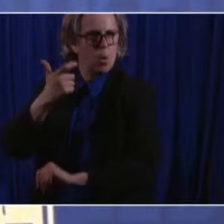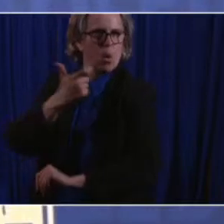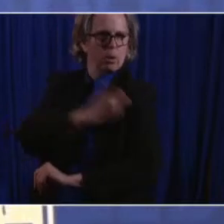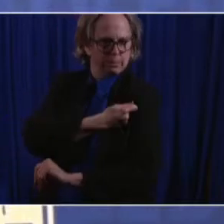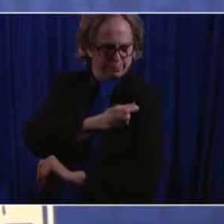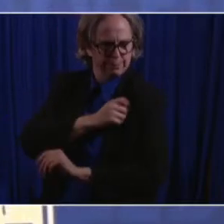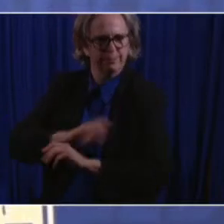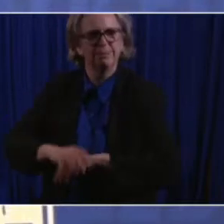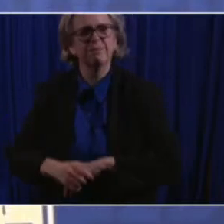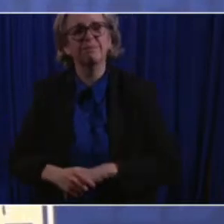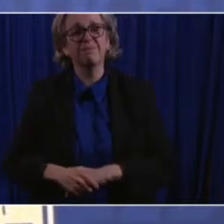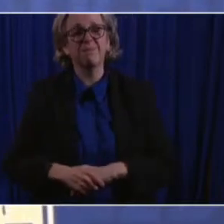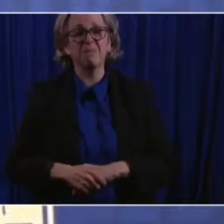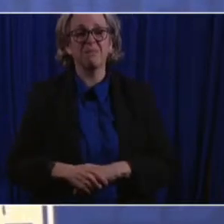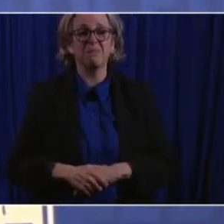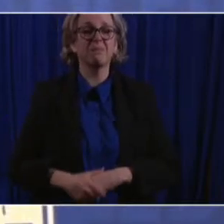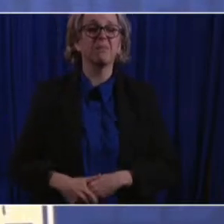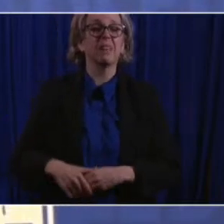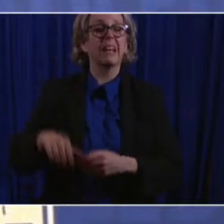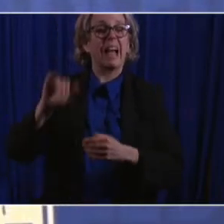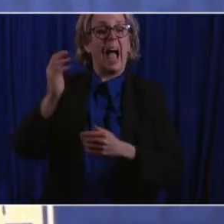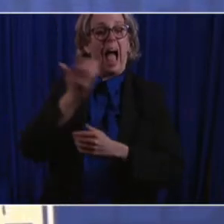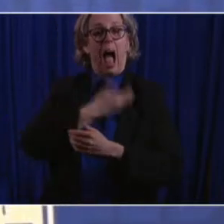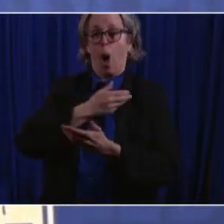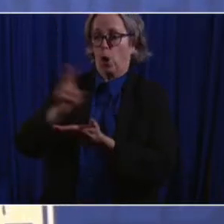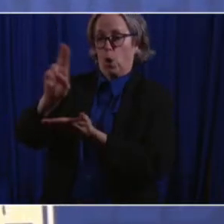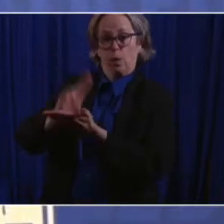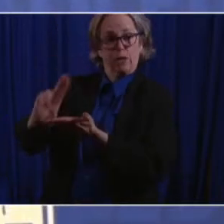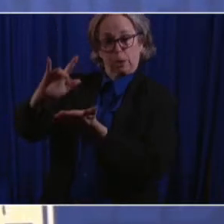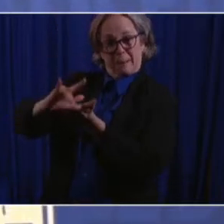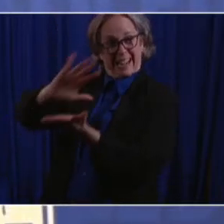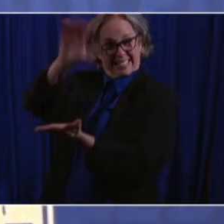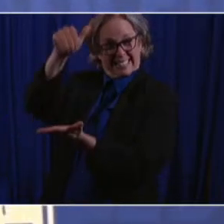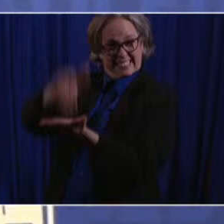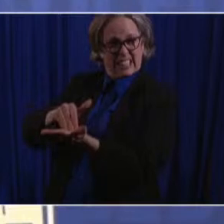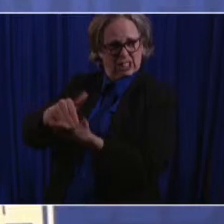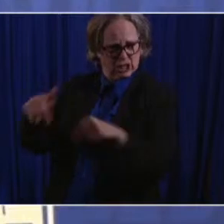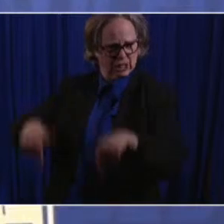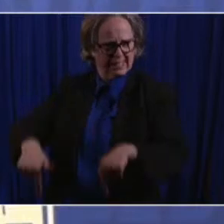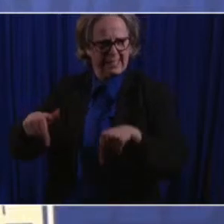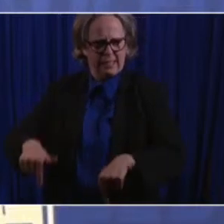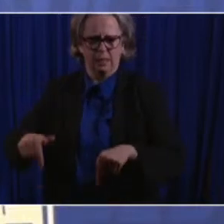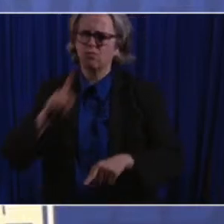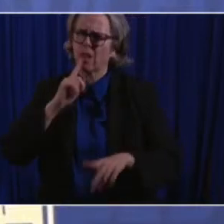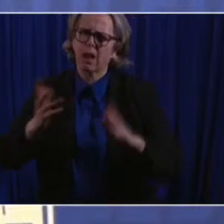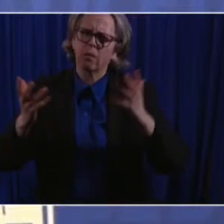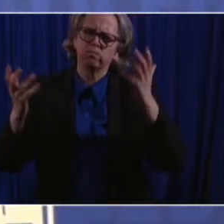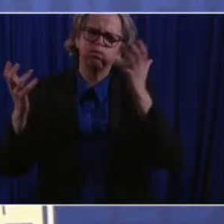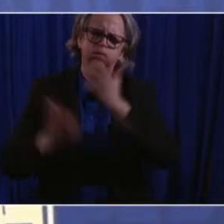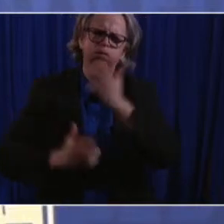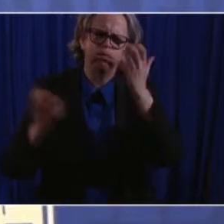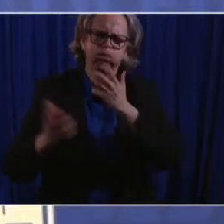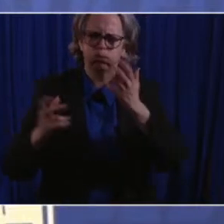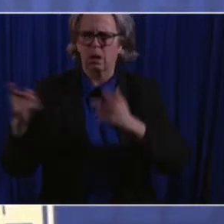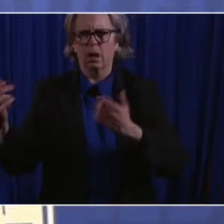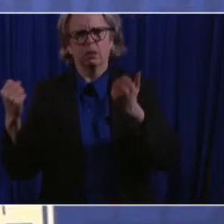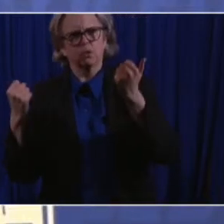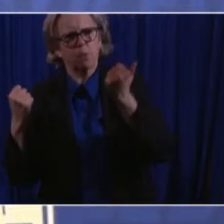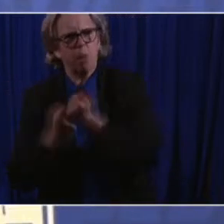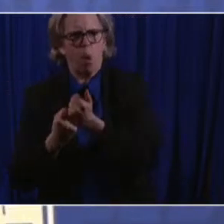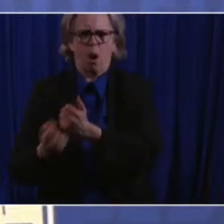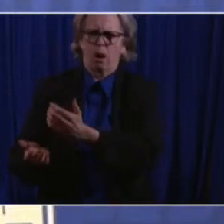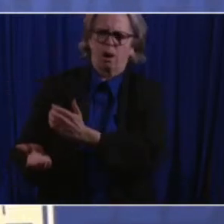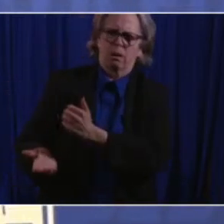hospital, has been a tremendous resource to us throughout this crisis. And also, the Lucas County Health Department has